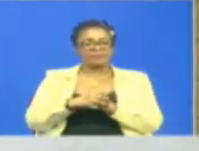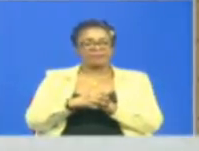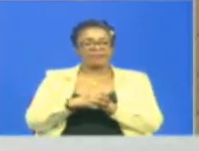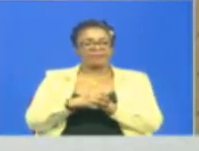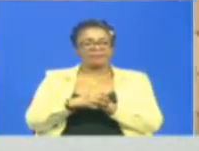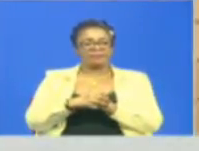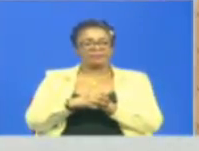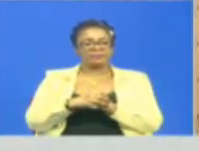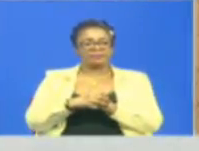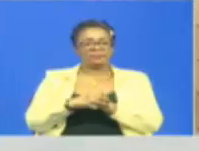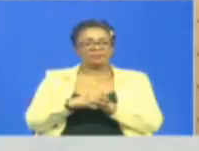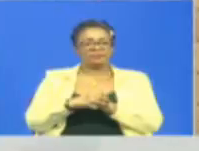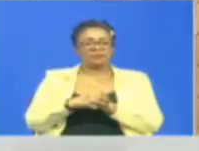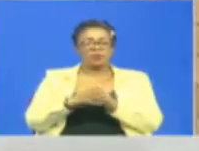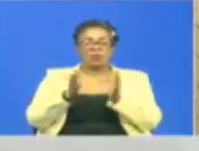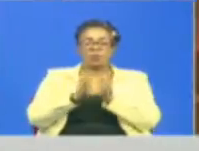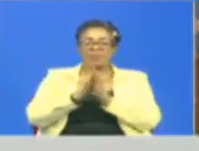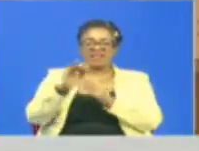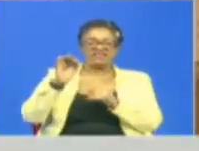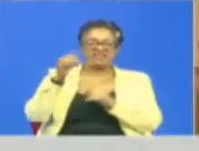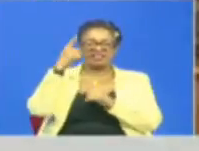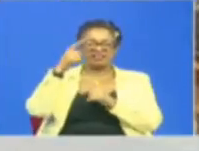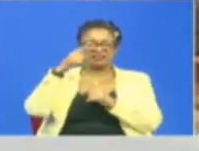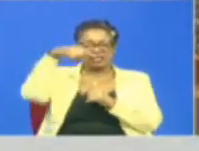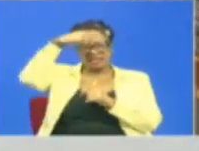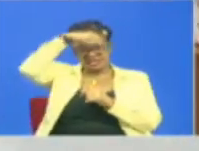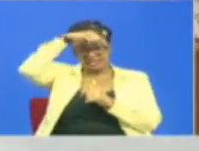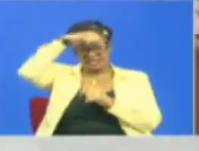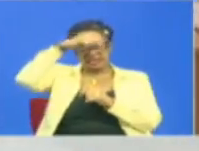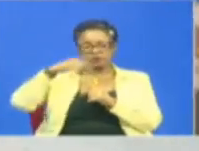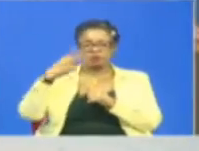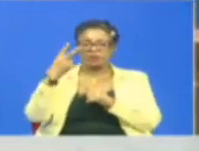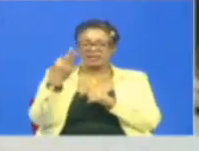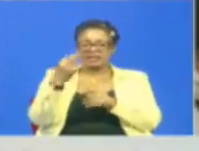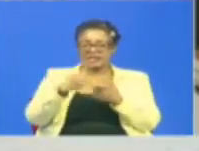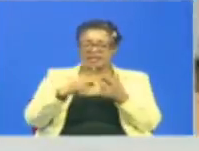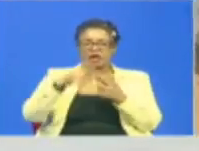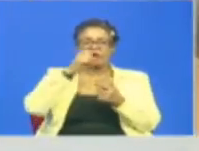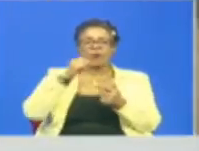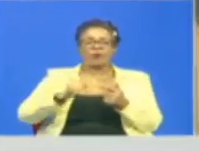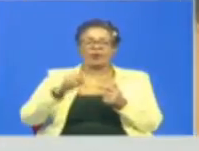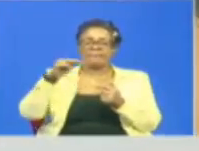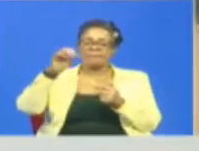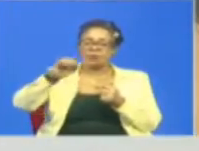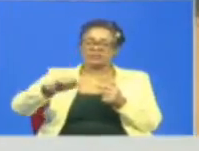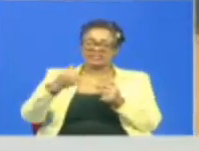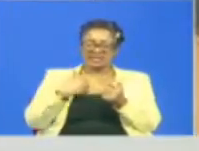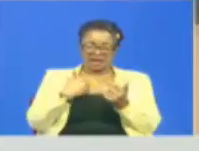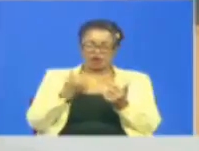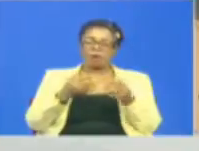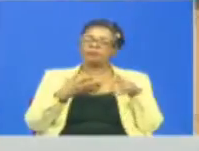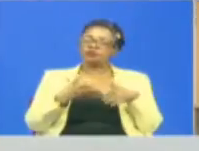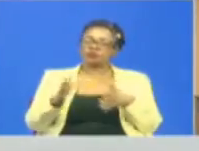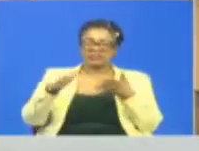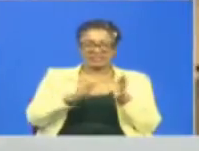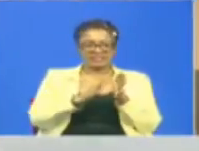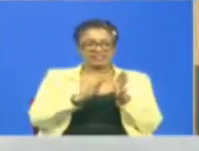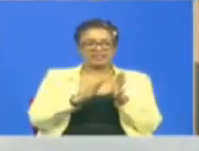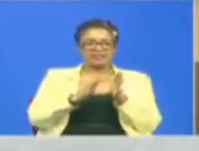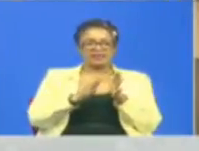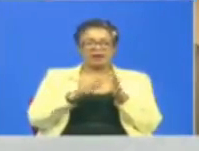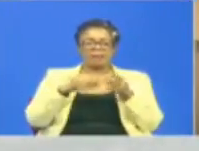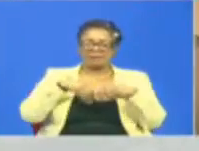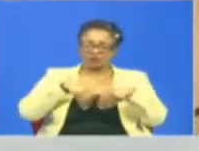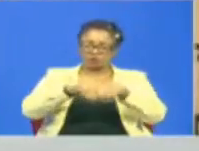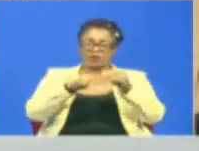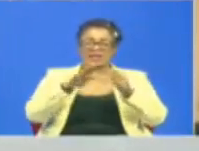With his first degree in hand at the age of 23, Moses Nyongesa's path was lit with opportunity. He set his sights on pursuing his